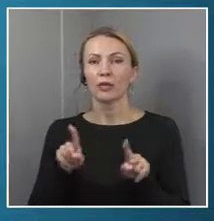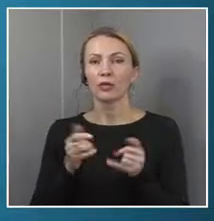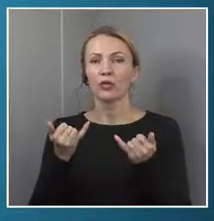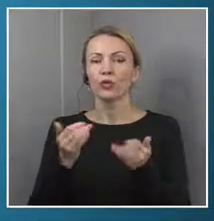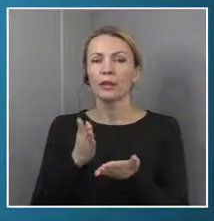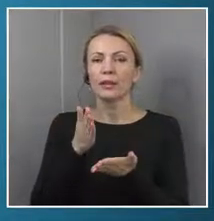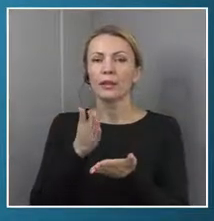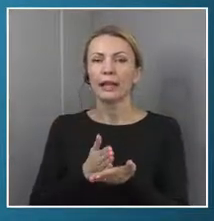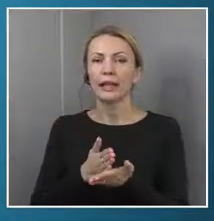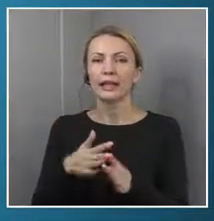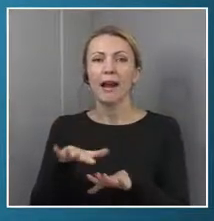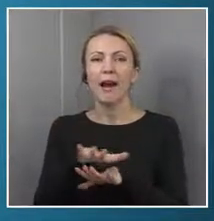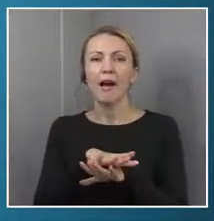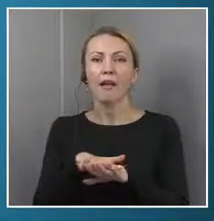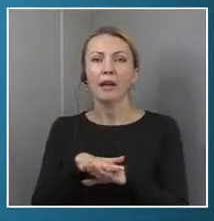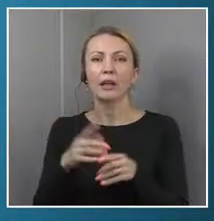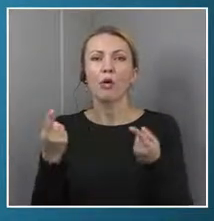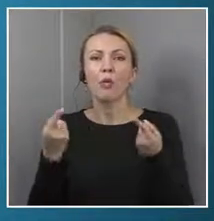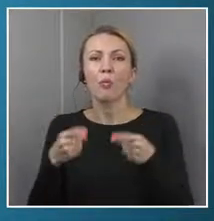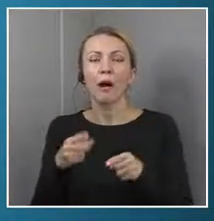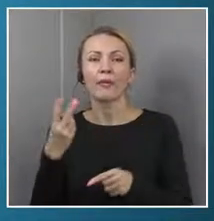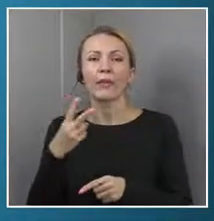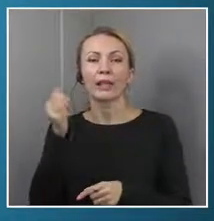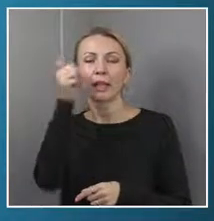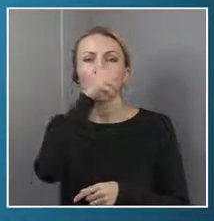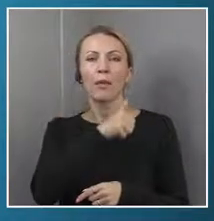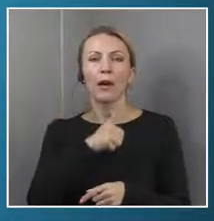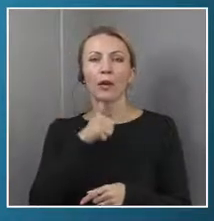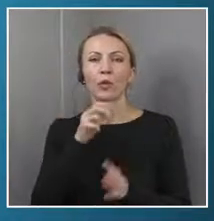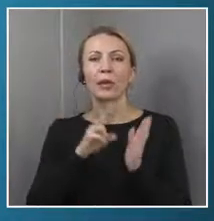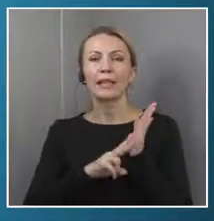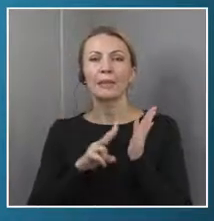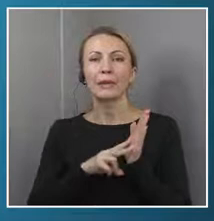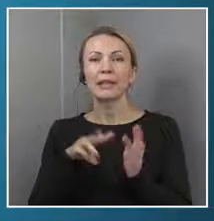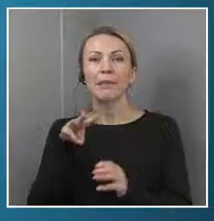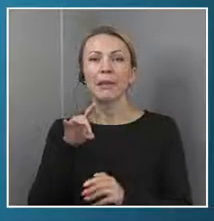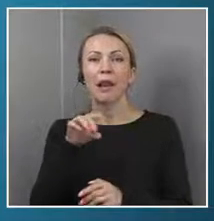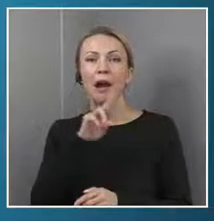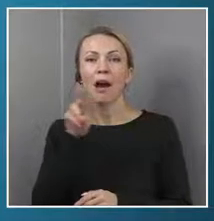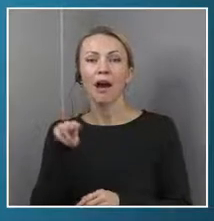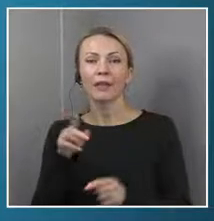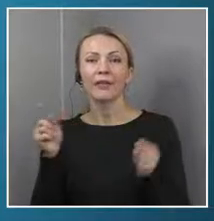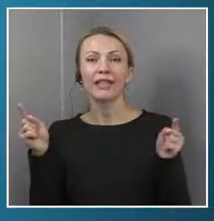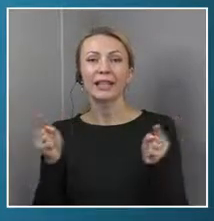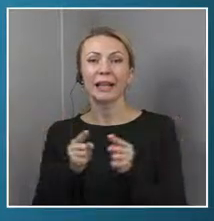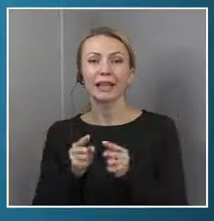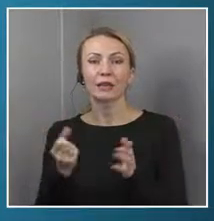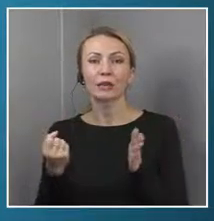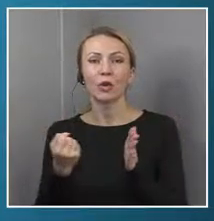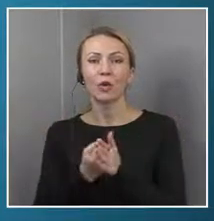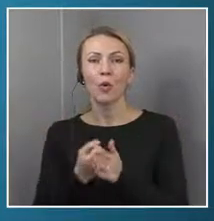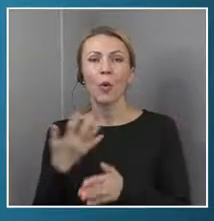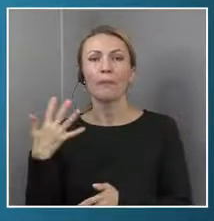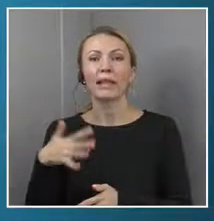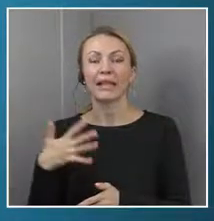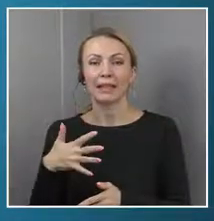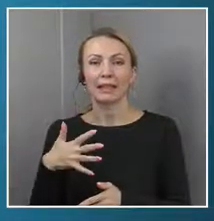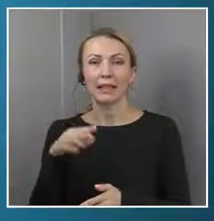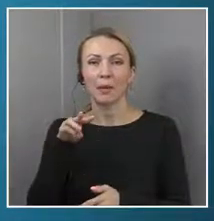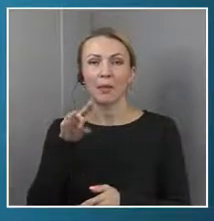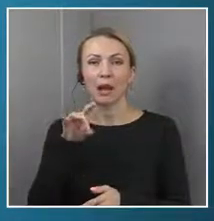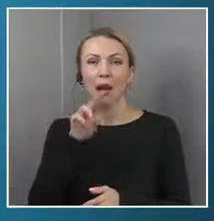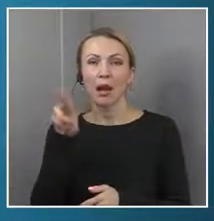So, the current state of affairs. The market slumped in 2020. Out of 70 billion,